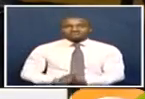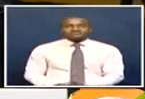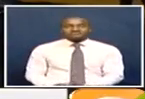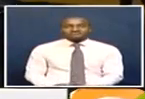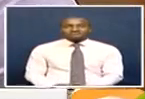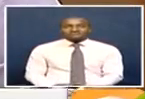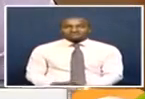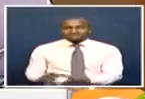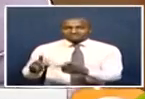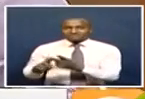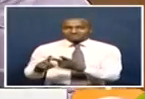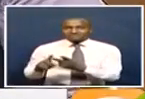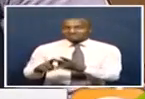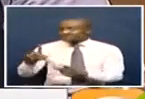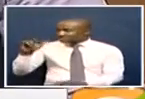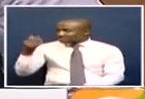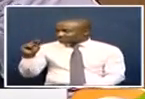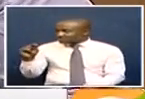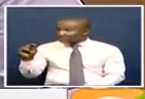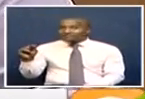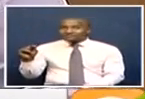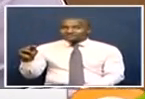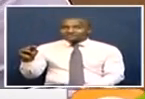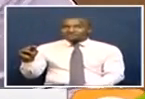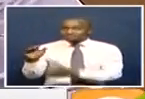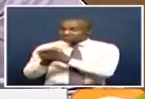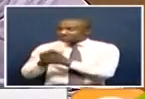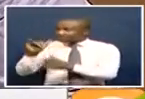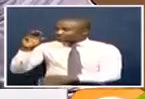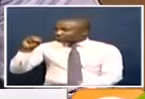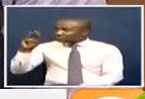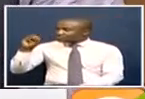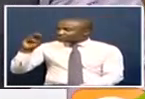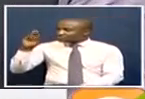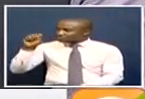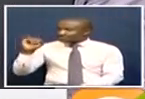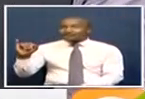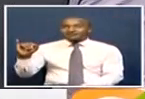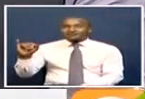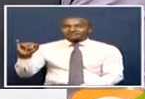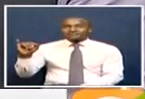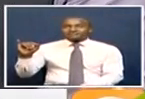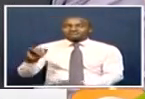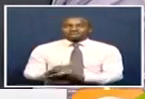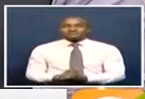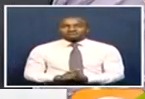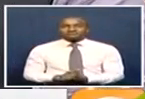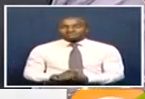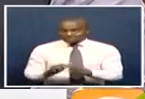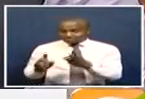Number two, Leon Lidugu. He sends greetings all the way from Mumbai in India. Oh, thanks. Leon Lidugu. Oh, thanks. And number